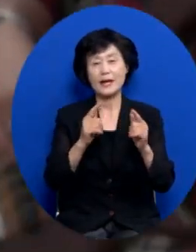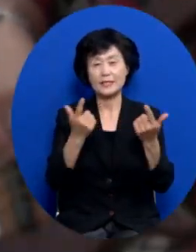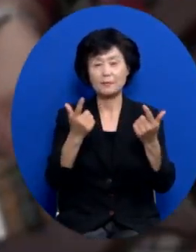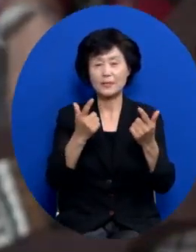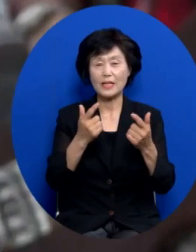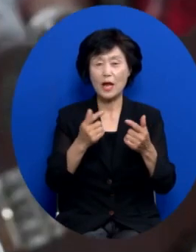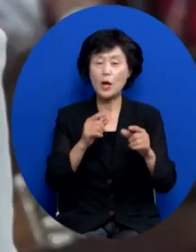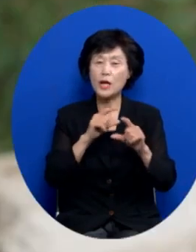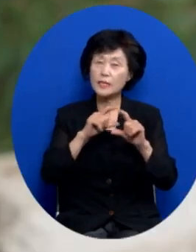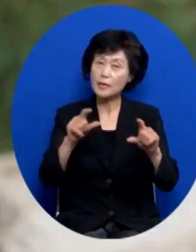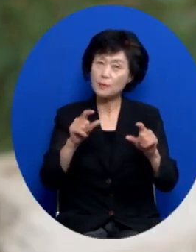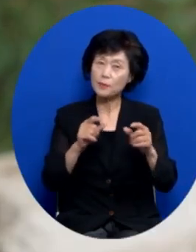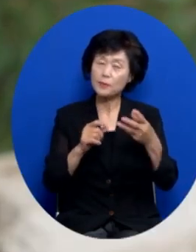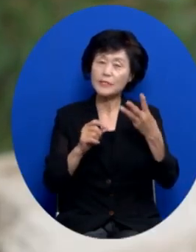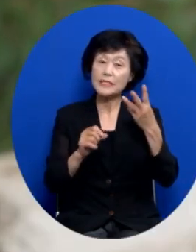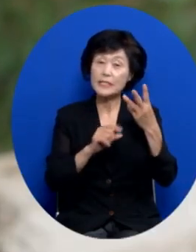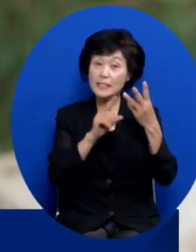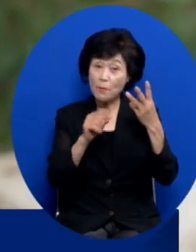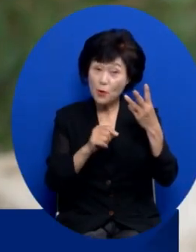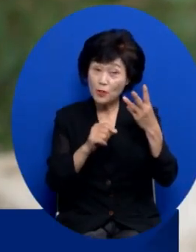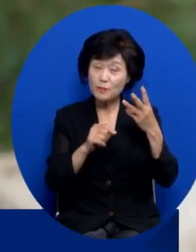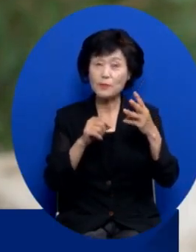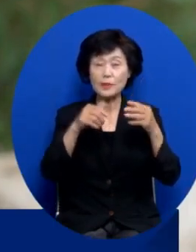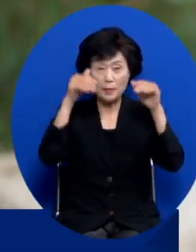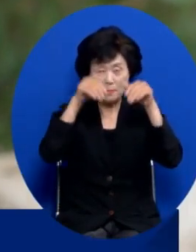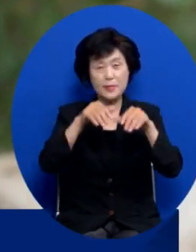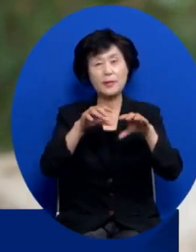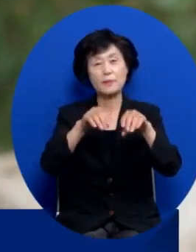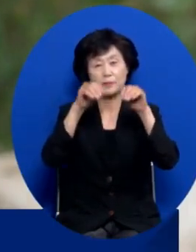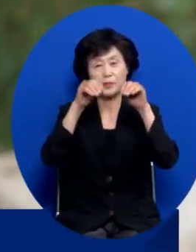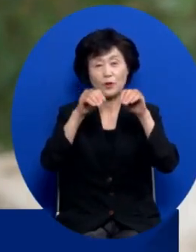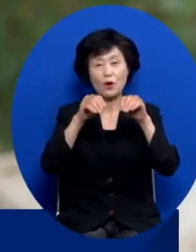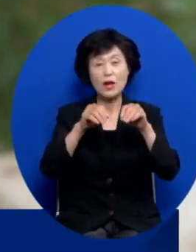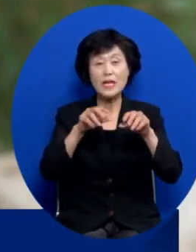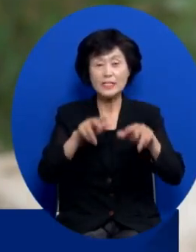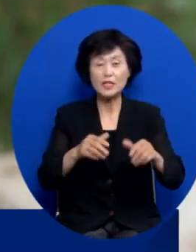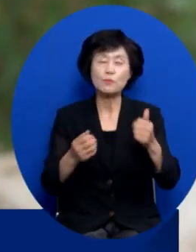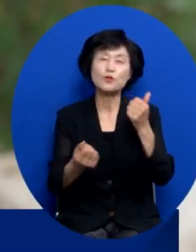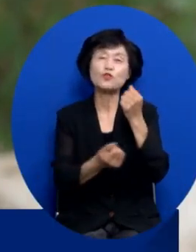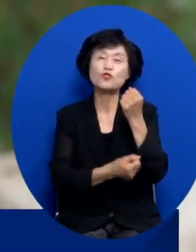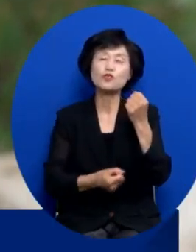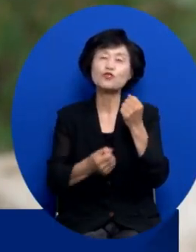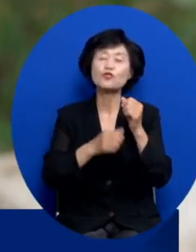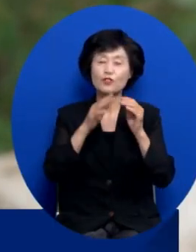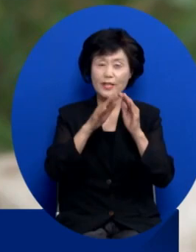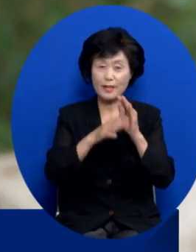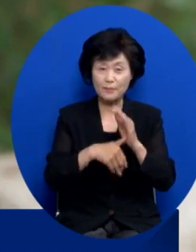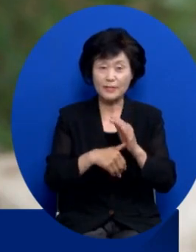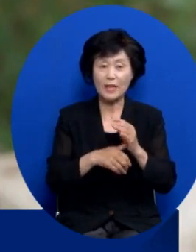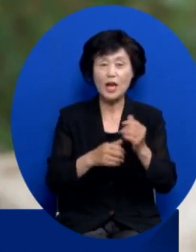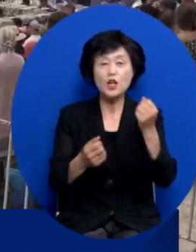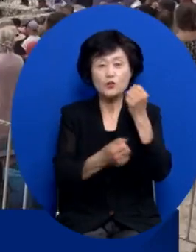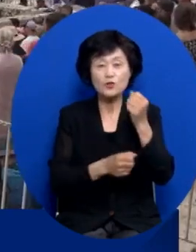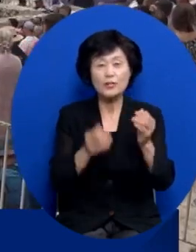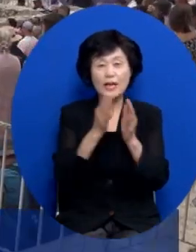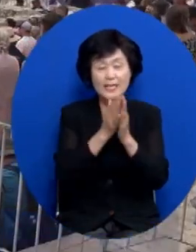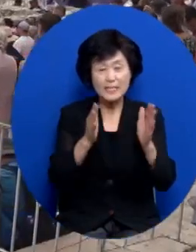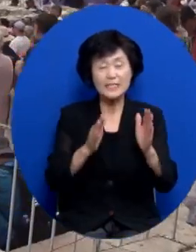May. Revival's coming. This is the season for the harvest. And we say, let the harvest go